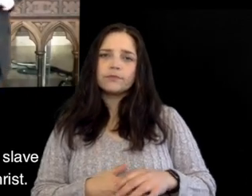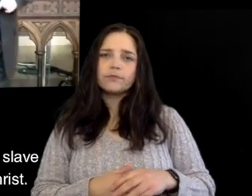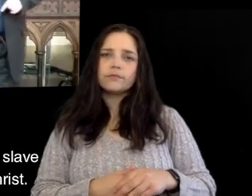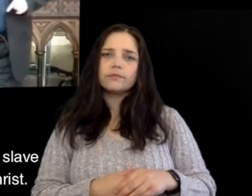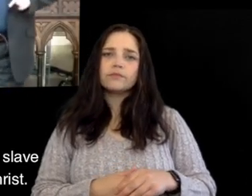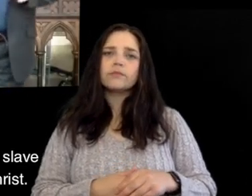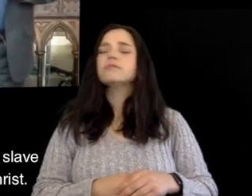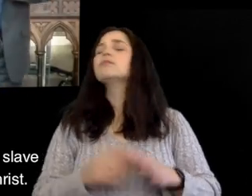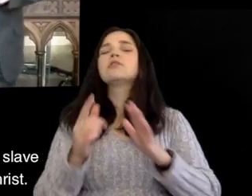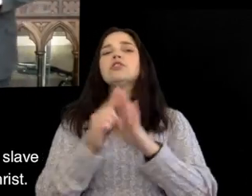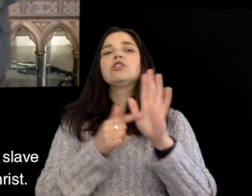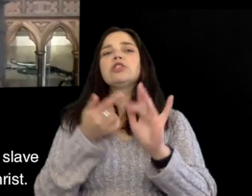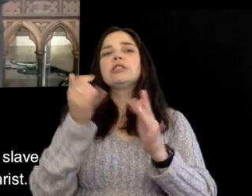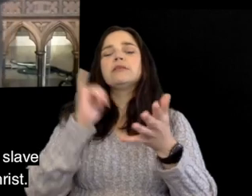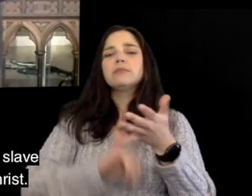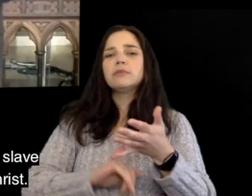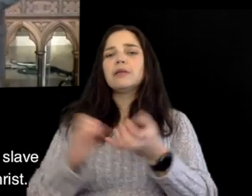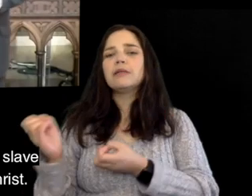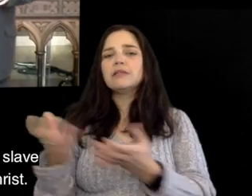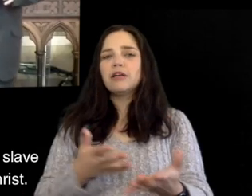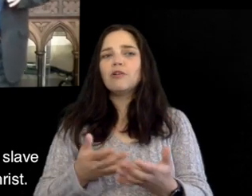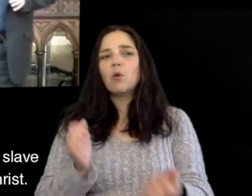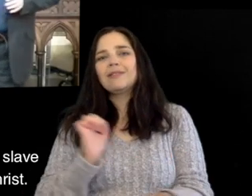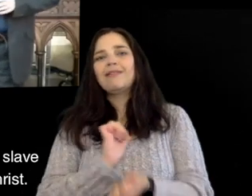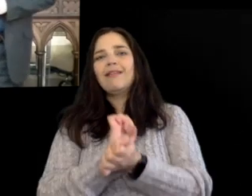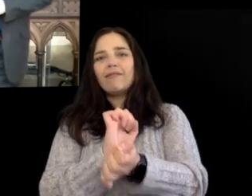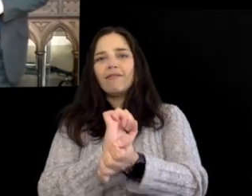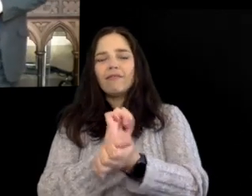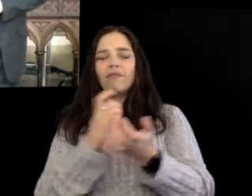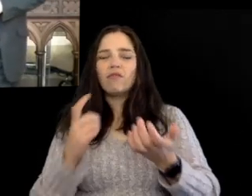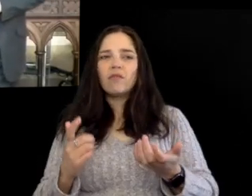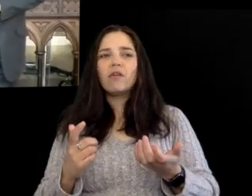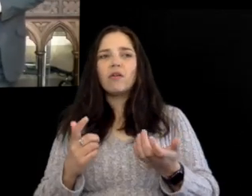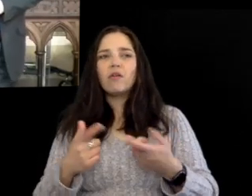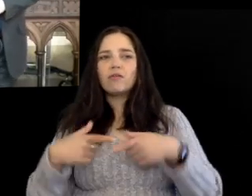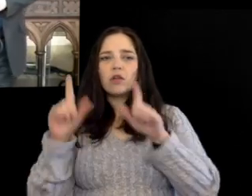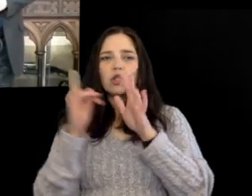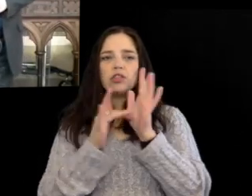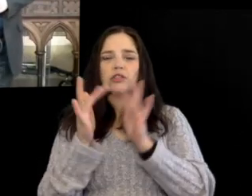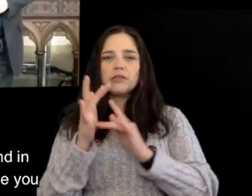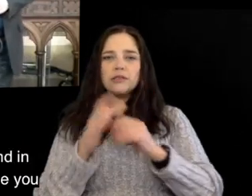James, a servant or a slave of the Lord Jesus Christ.